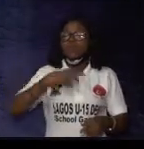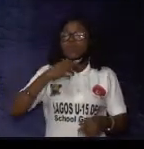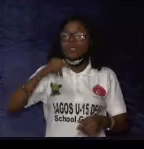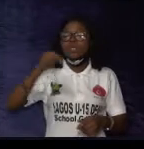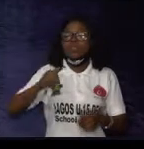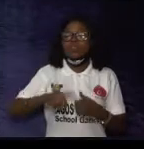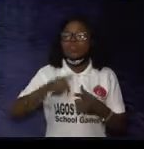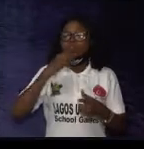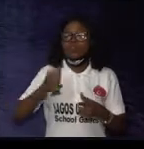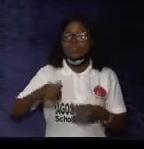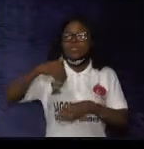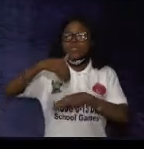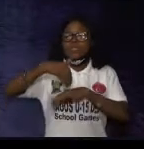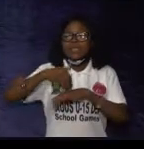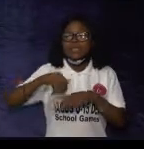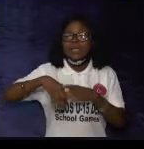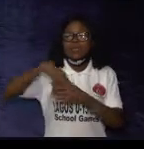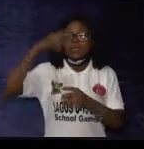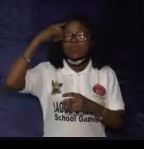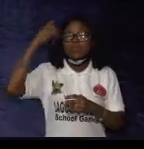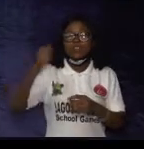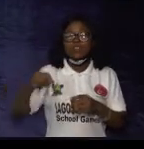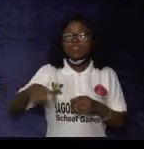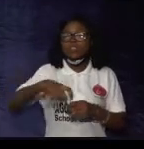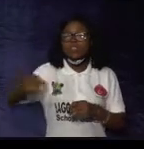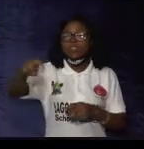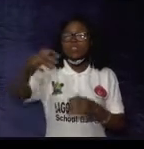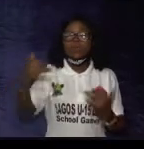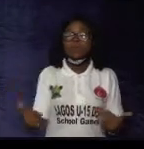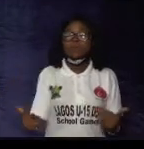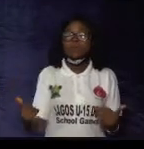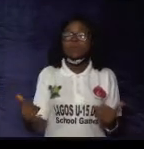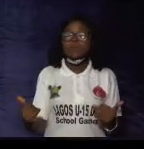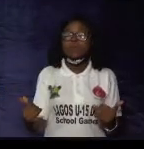We need to set out for the journey now.